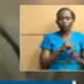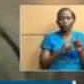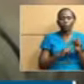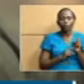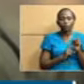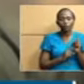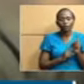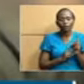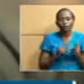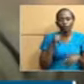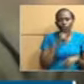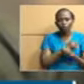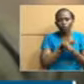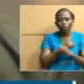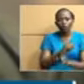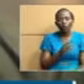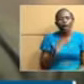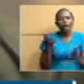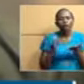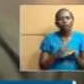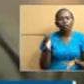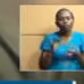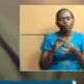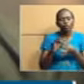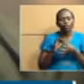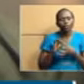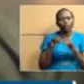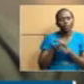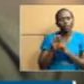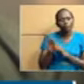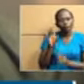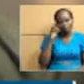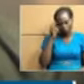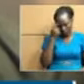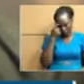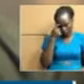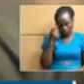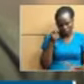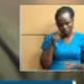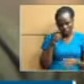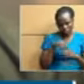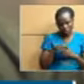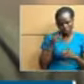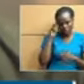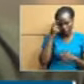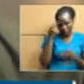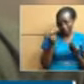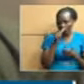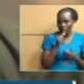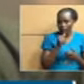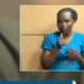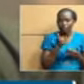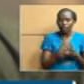about how much coordination is there within government on this question of social protection and the private sector.